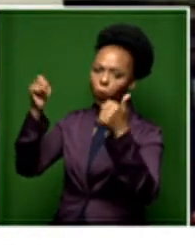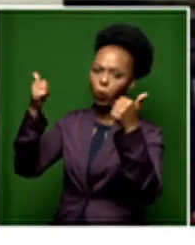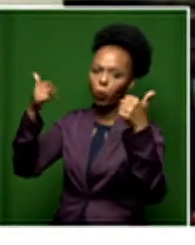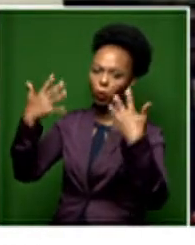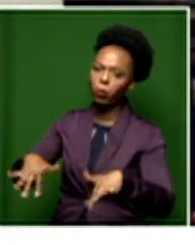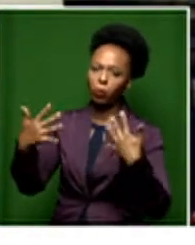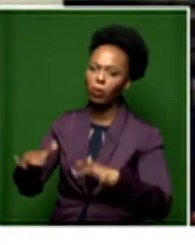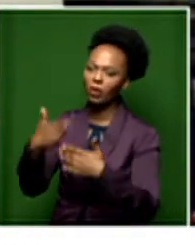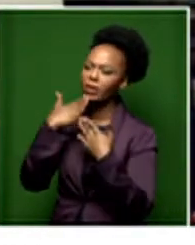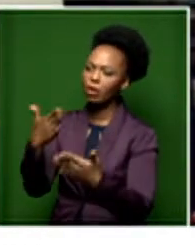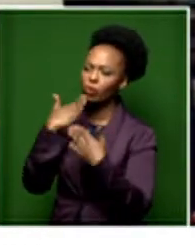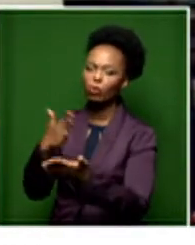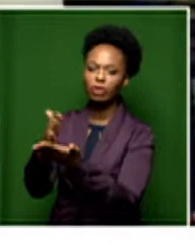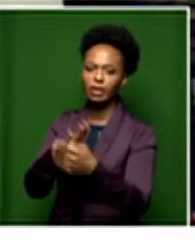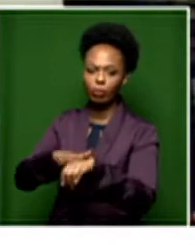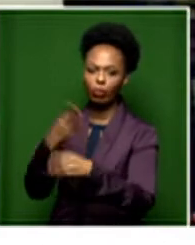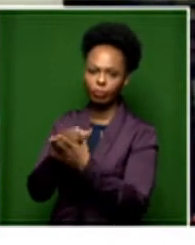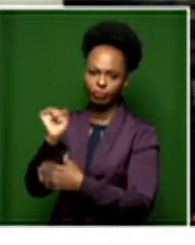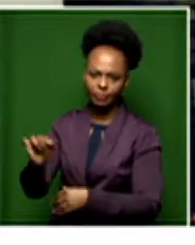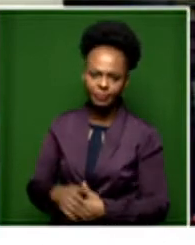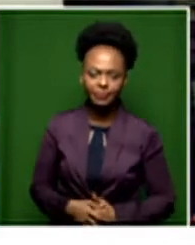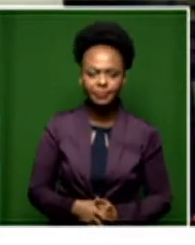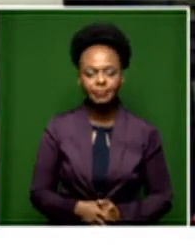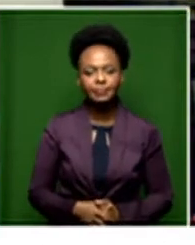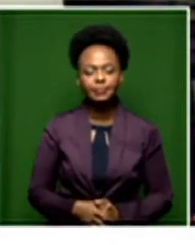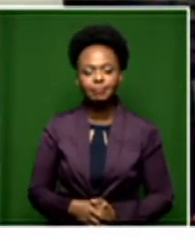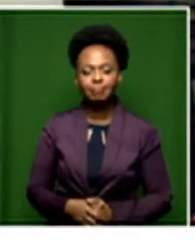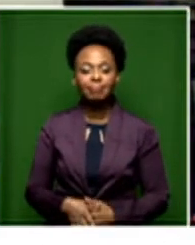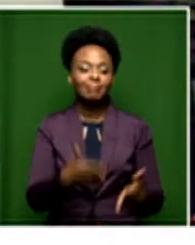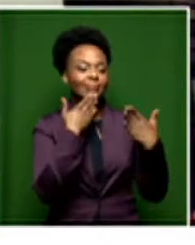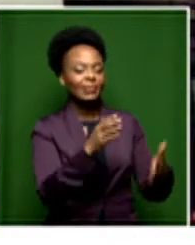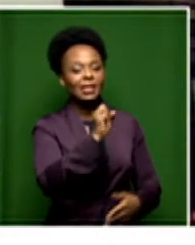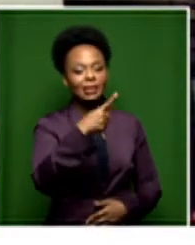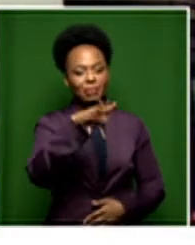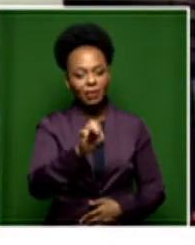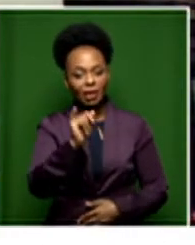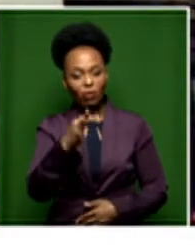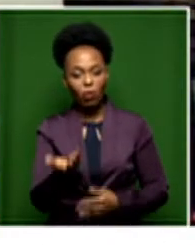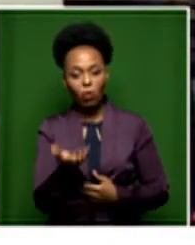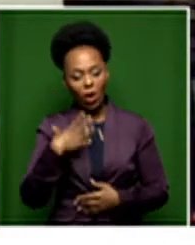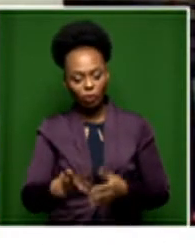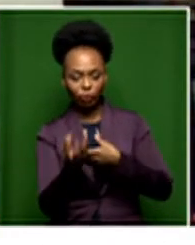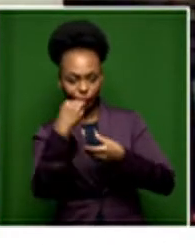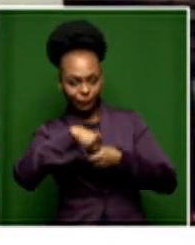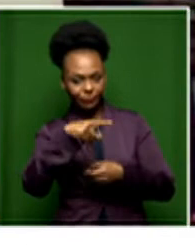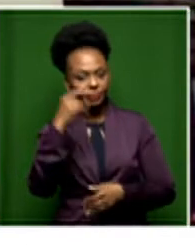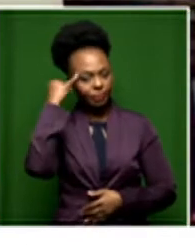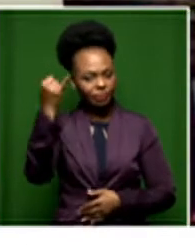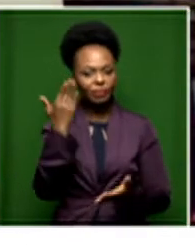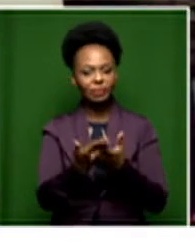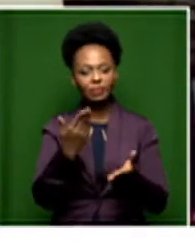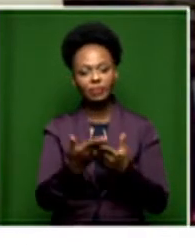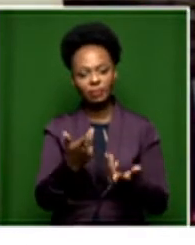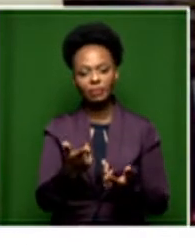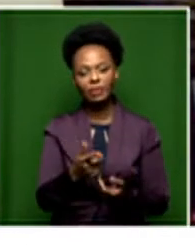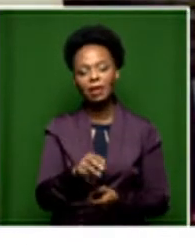for being a part of it and for sharing your time with us. Thank you, Simpiwe. And in case anyone really wants to be part of this great initiative, they can just drop